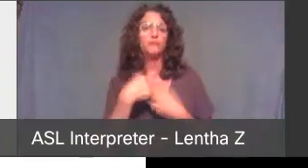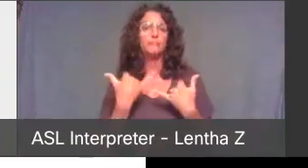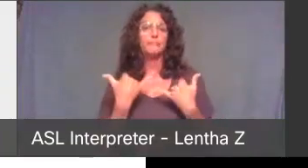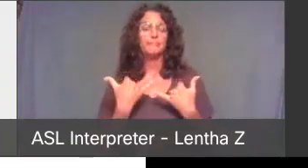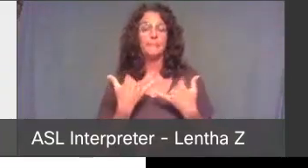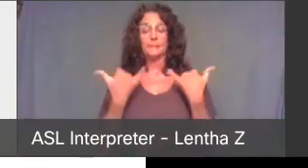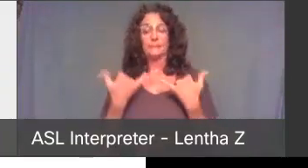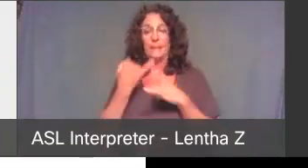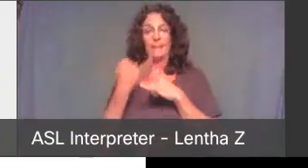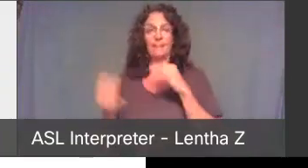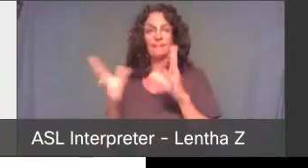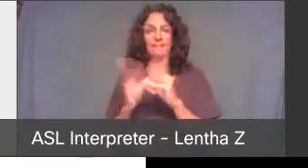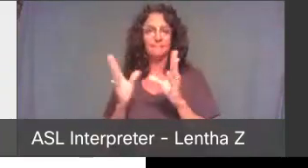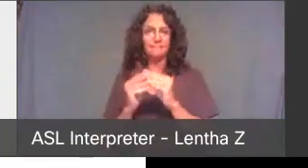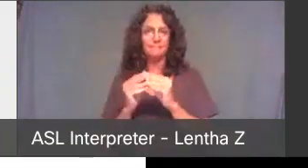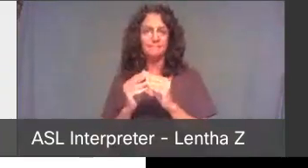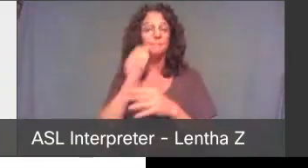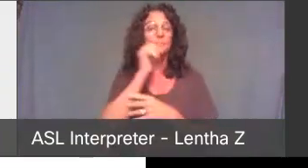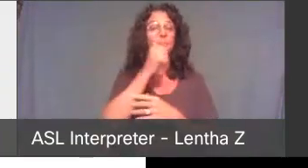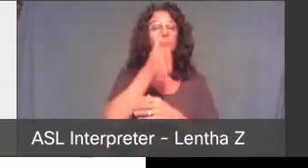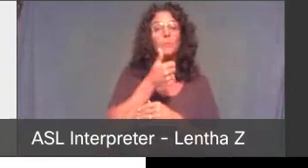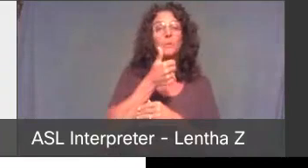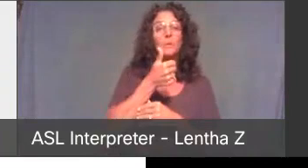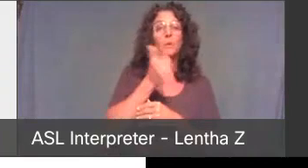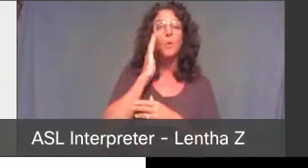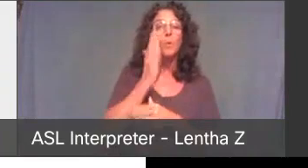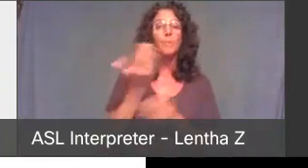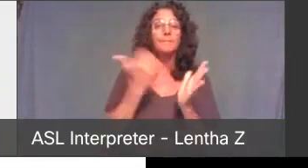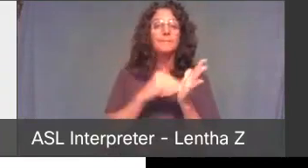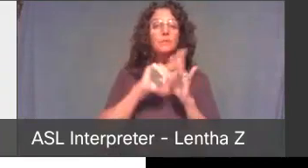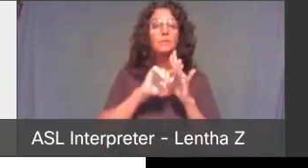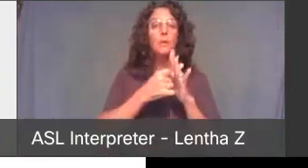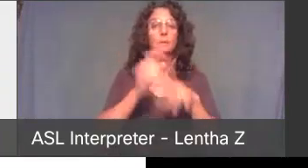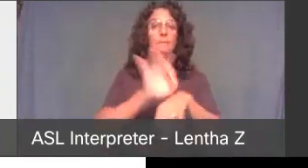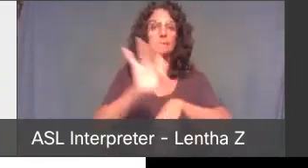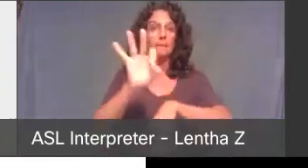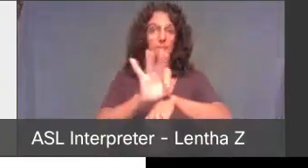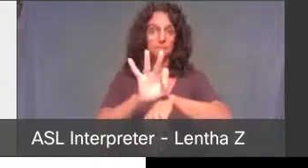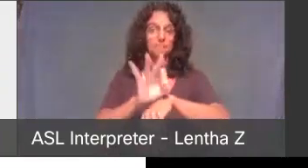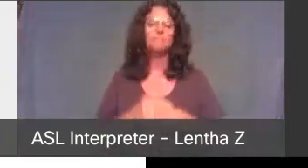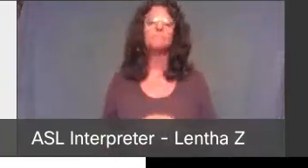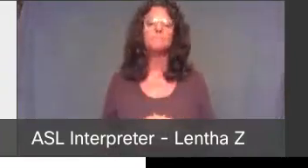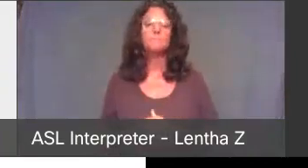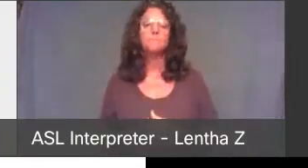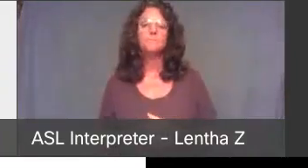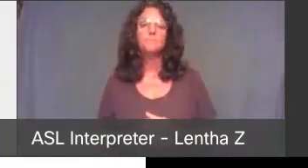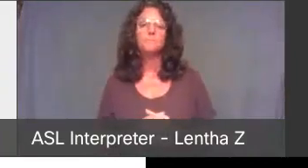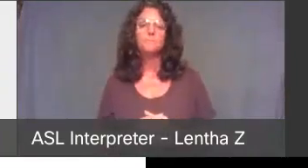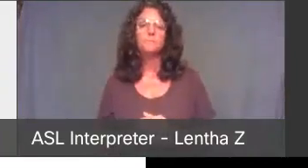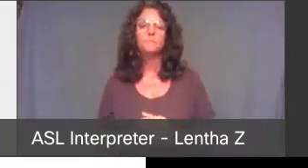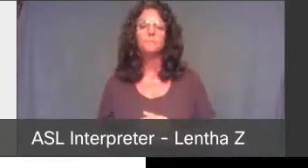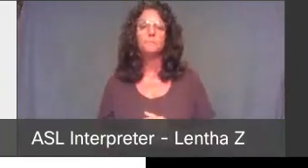for today. Tomorrow we'll be starting again at 9 o'clock in the morning.